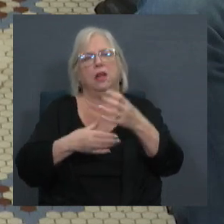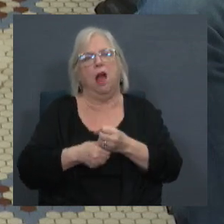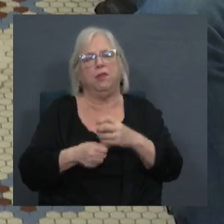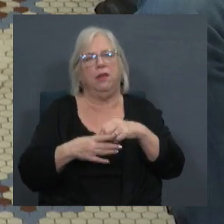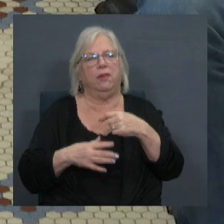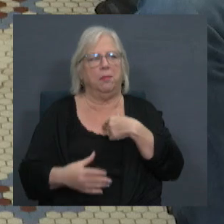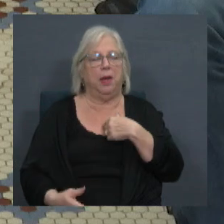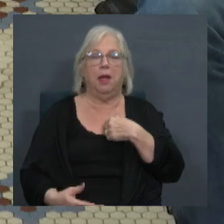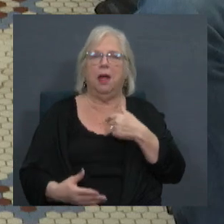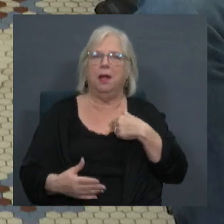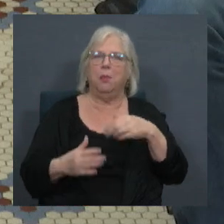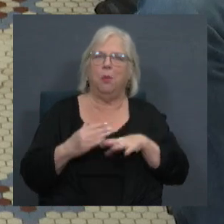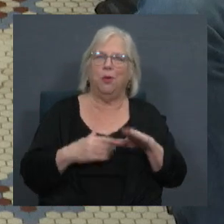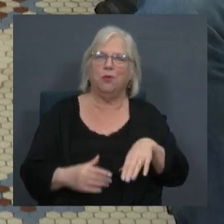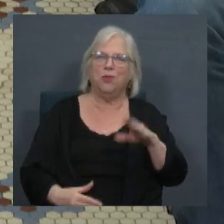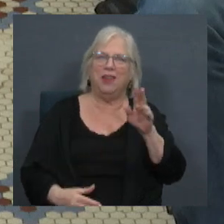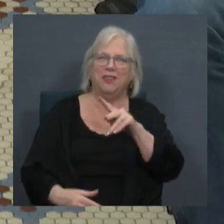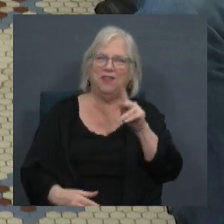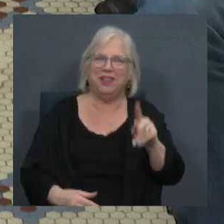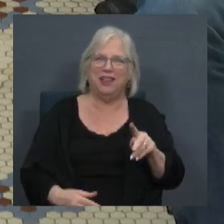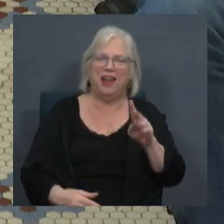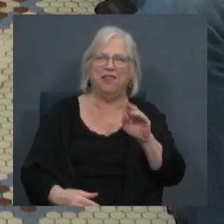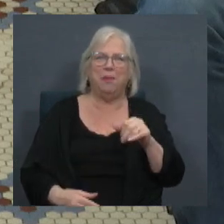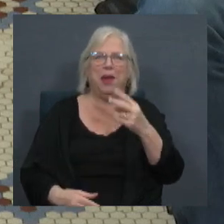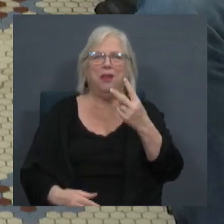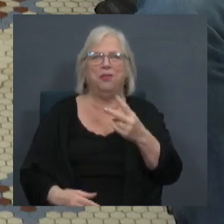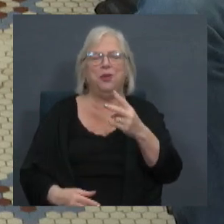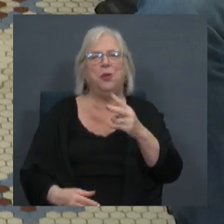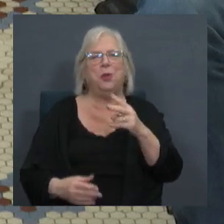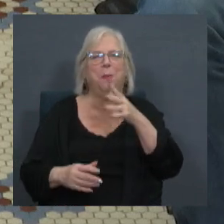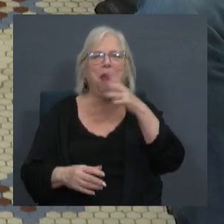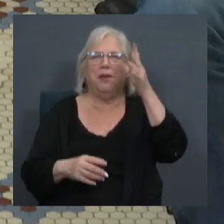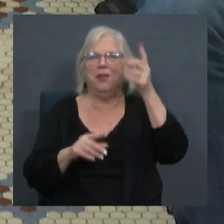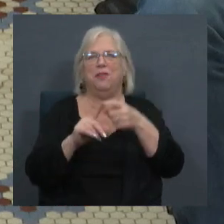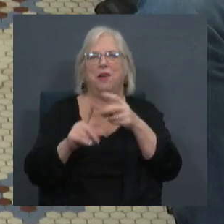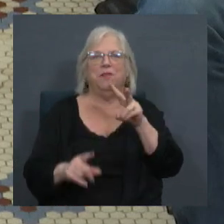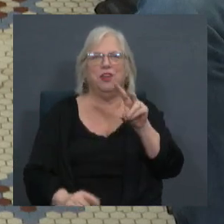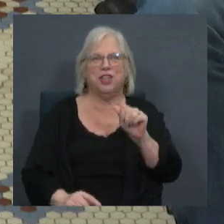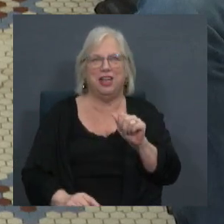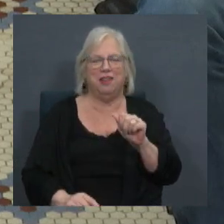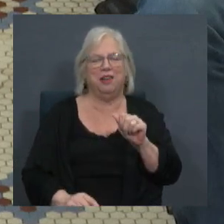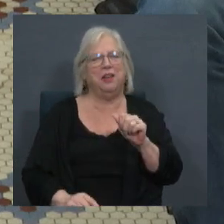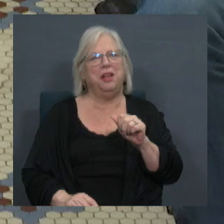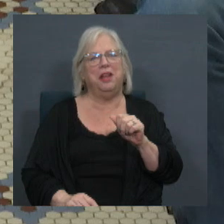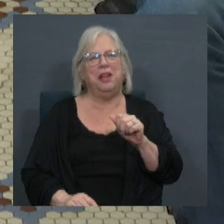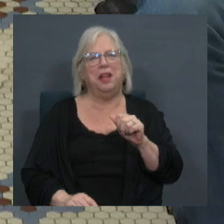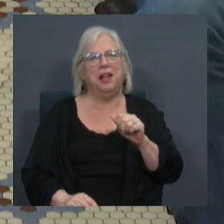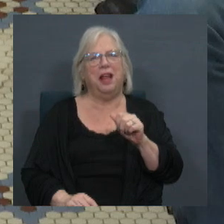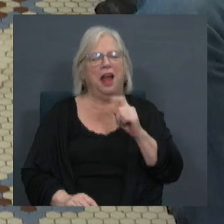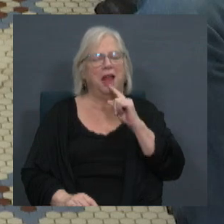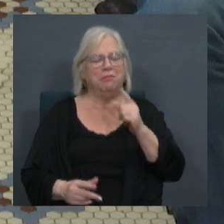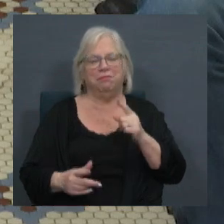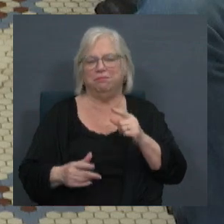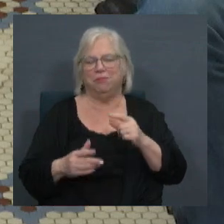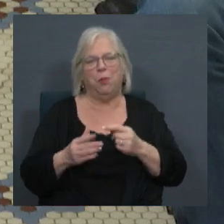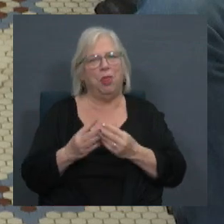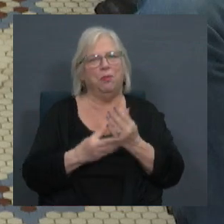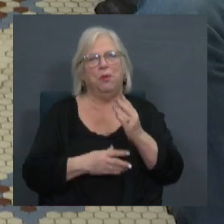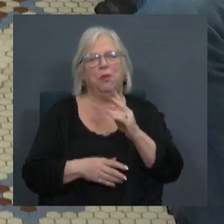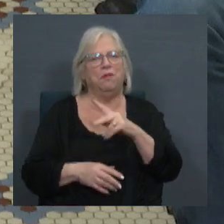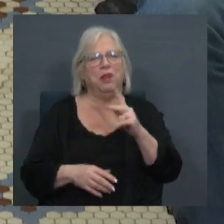Philadelphia born and raised by two Virginia-born parents, proud product of the Philadelphia public school